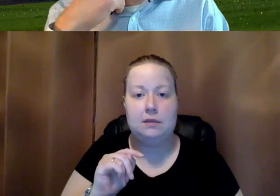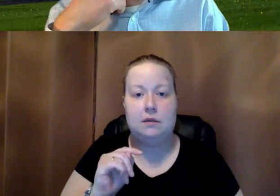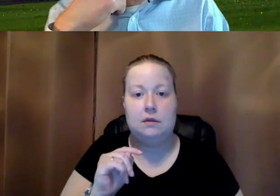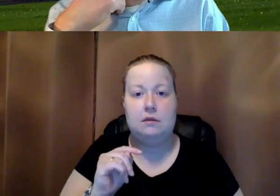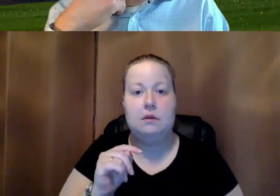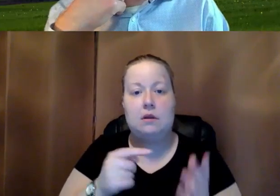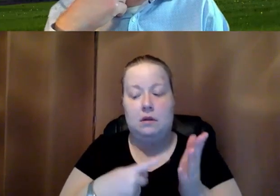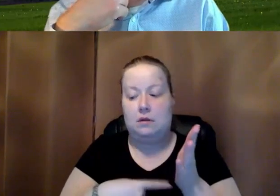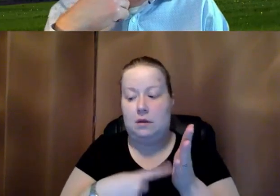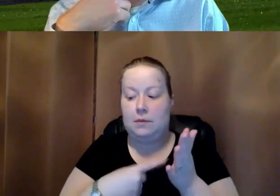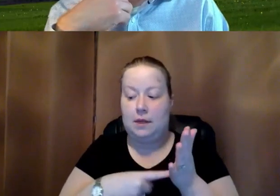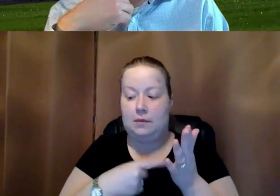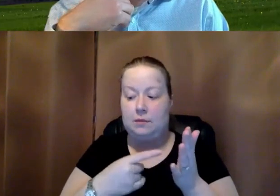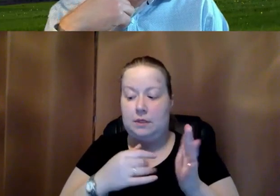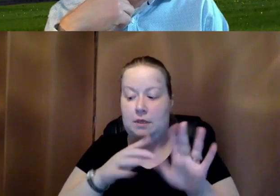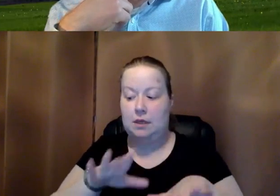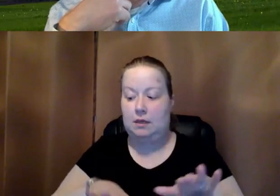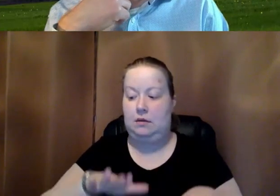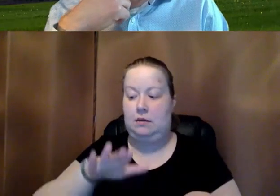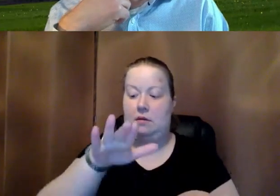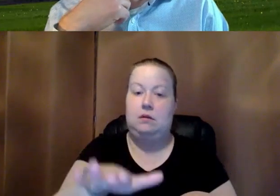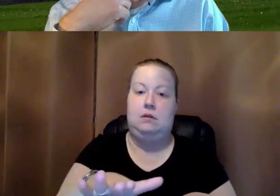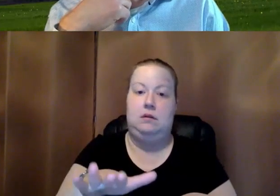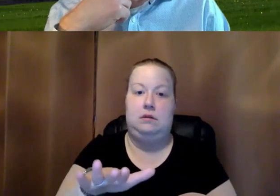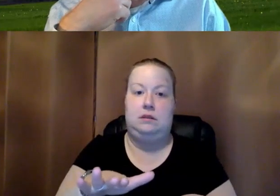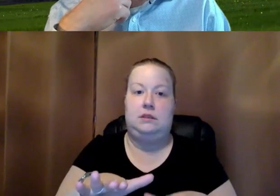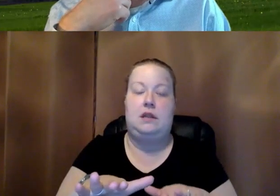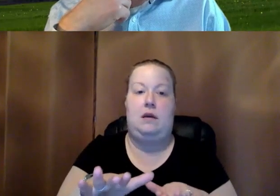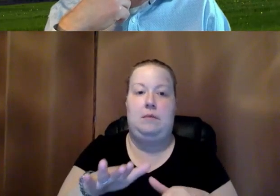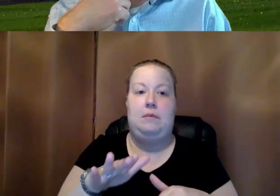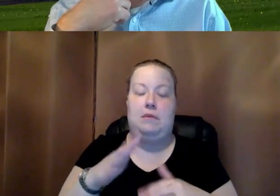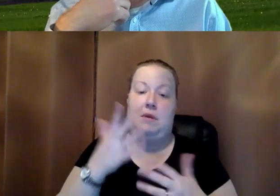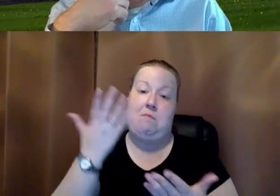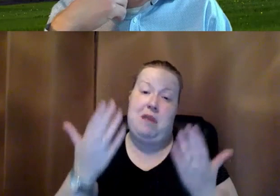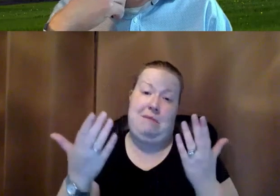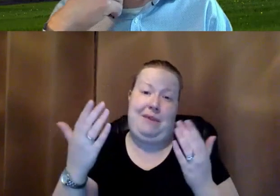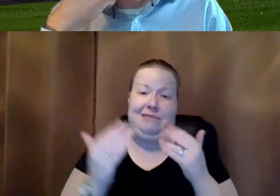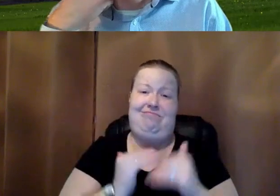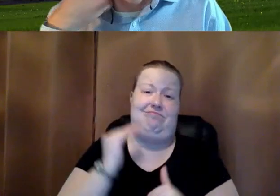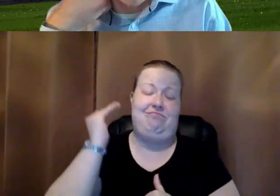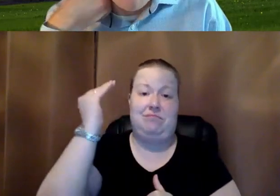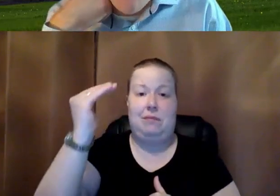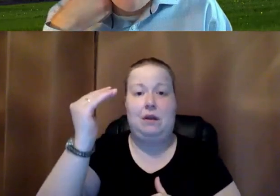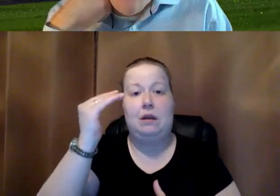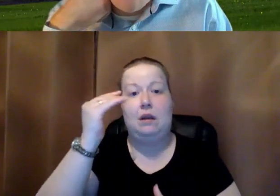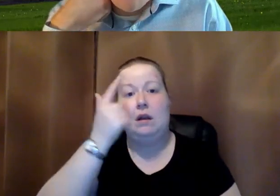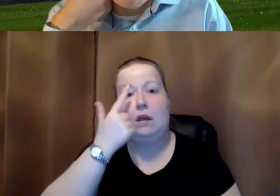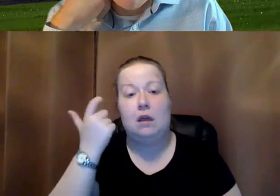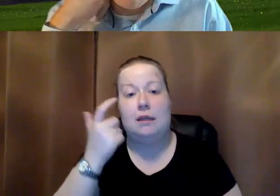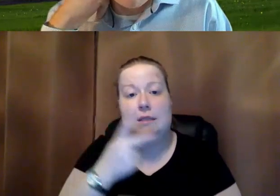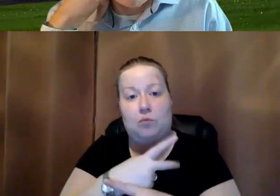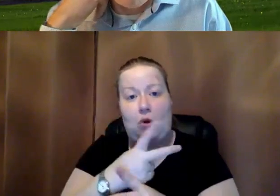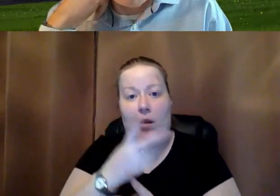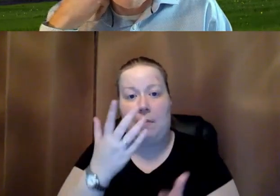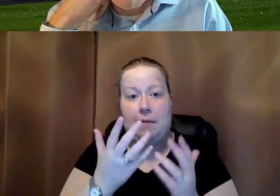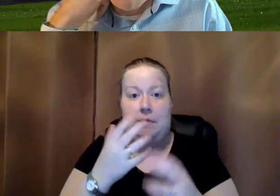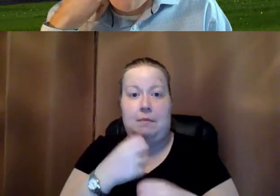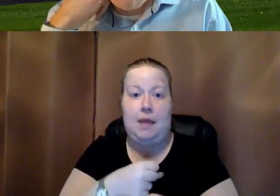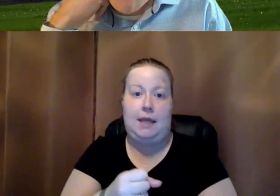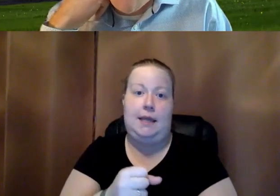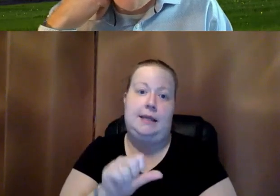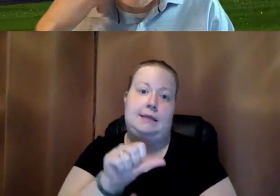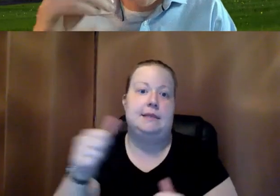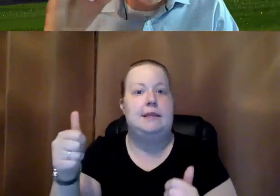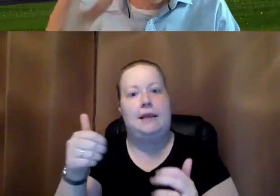sometimes that next step of going to a product, that might actually be overkill. You know, because a product you might be making tens or hundreds of thousands of a year, it, you know, might be